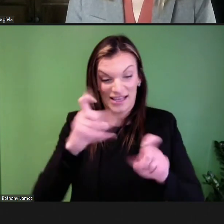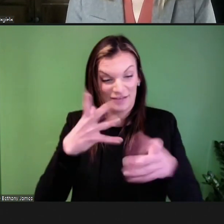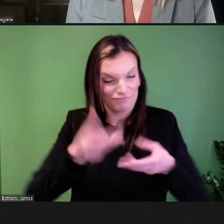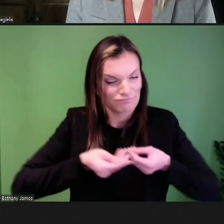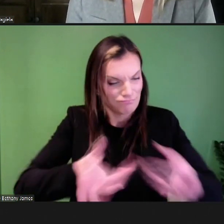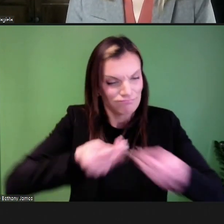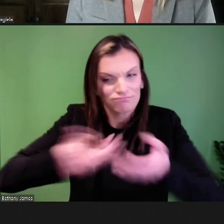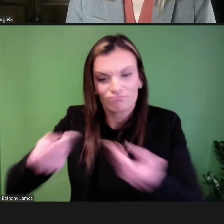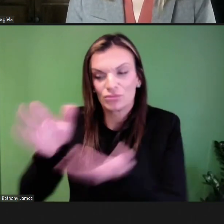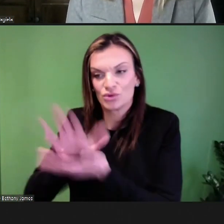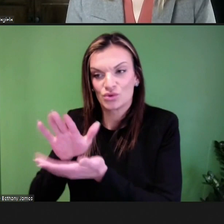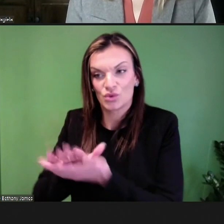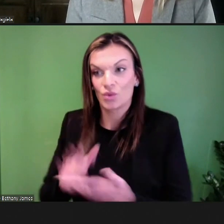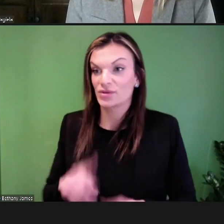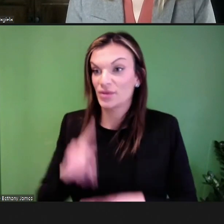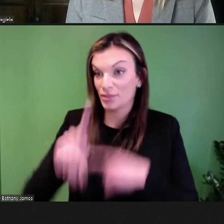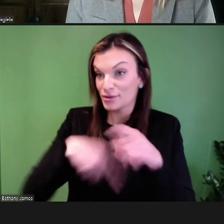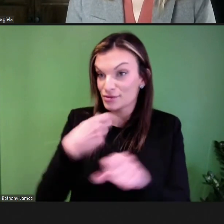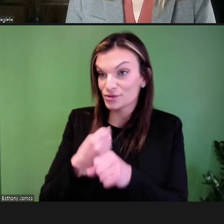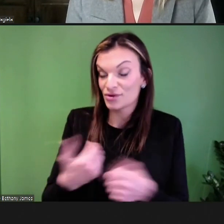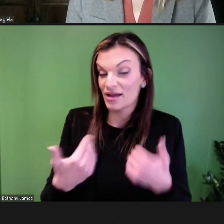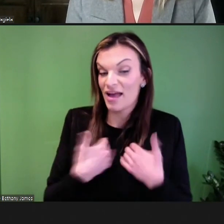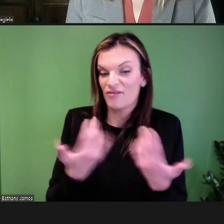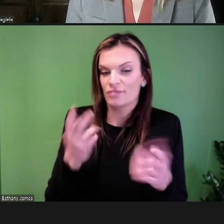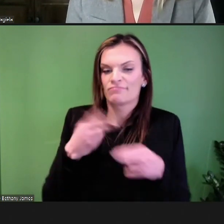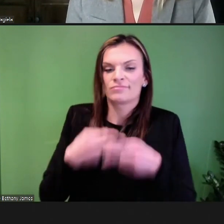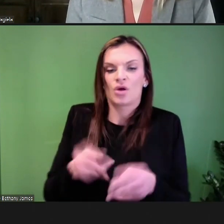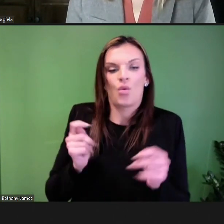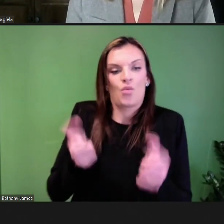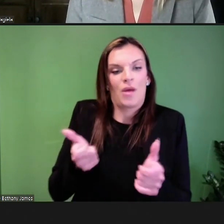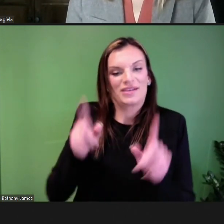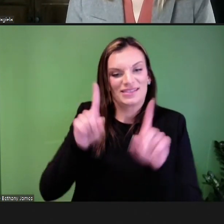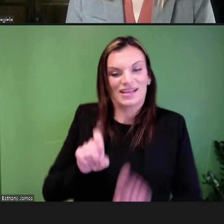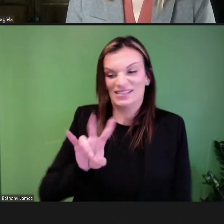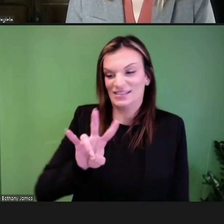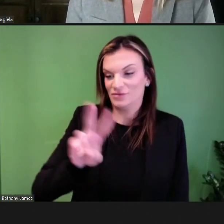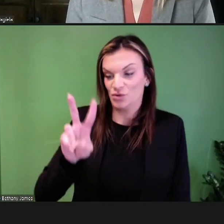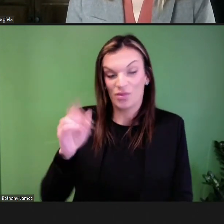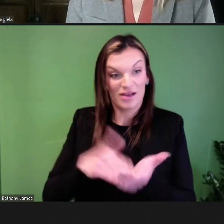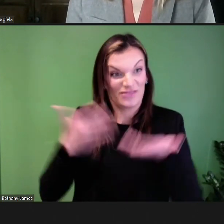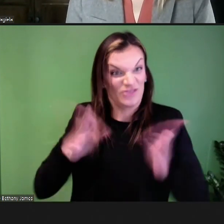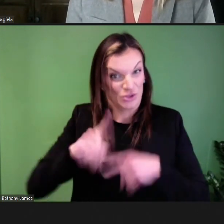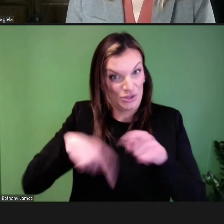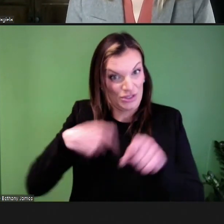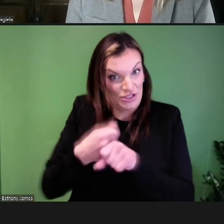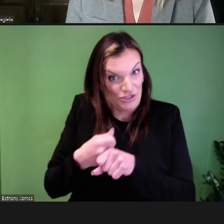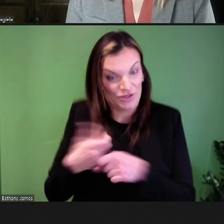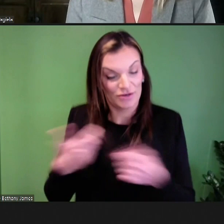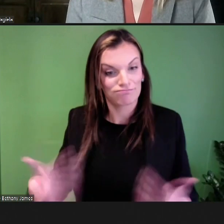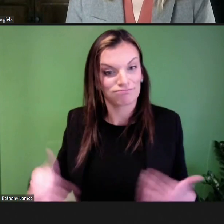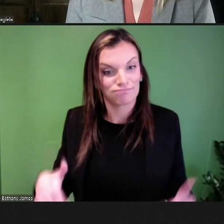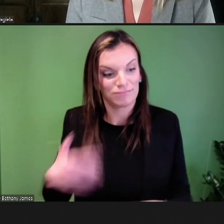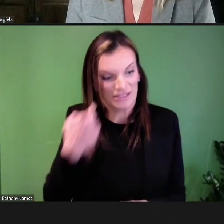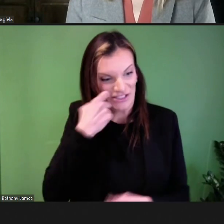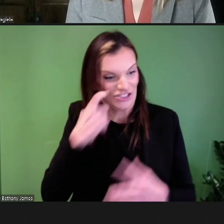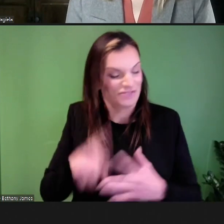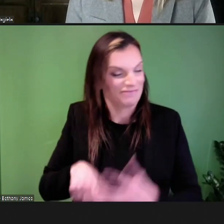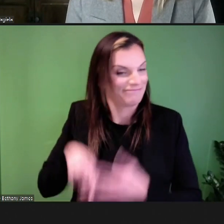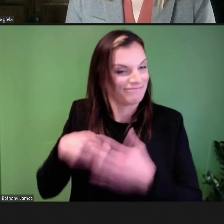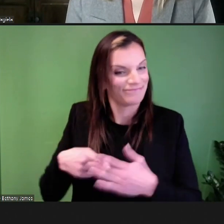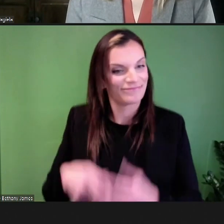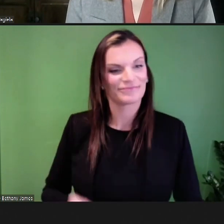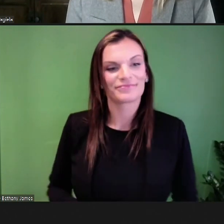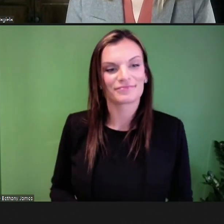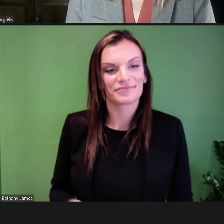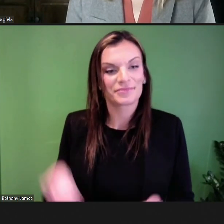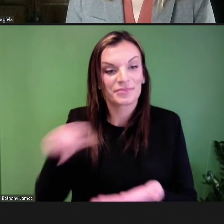year, more than 72,000 rapid antigen tests have been distributed to schools to support that test to stay protocol. This week,